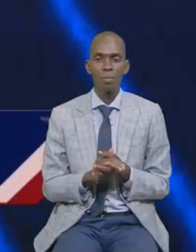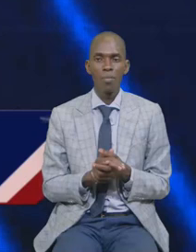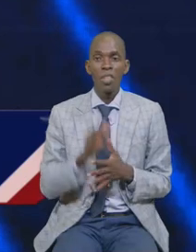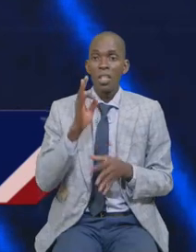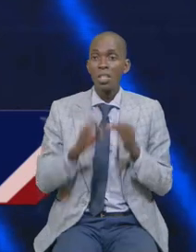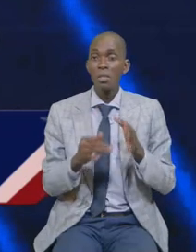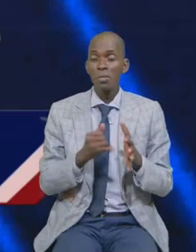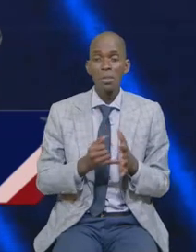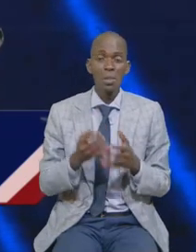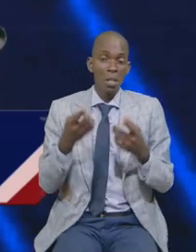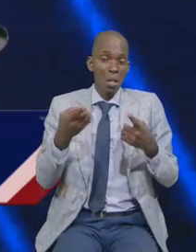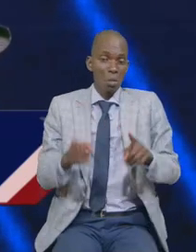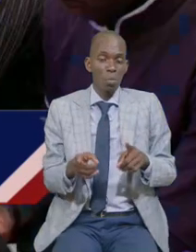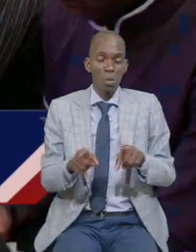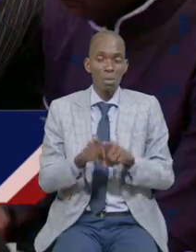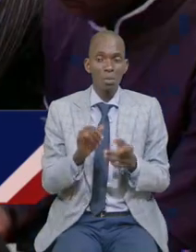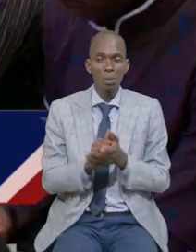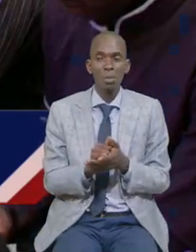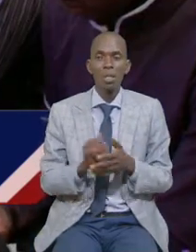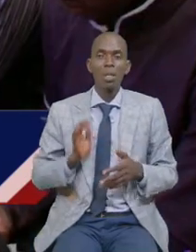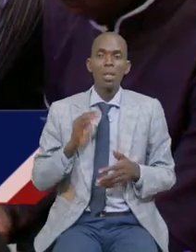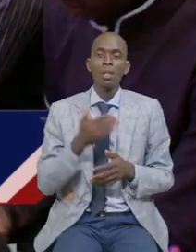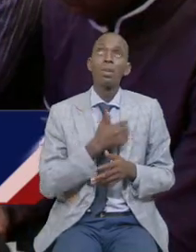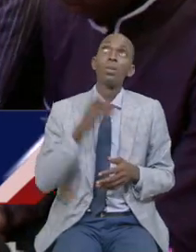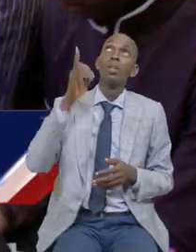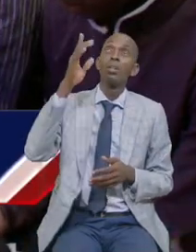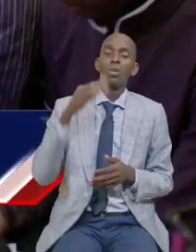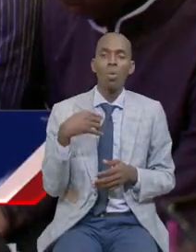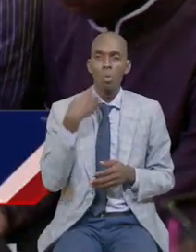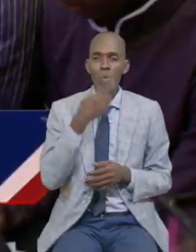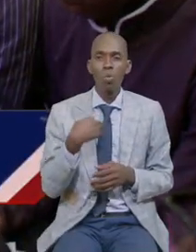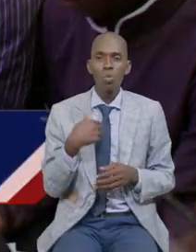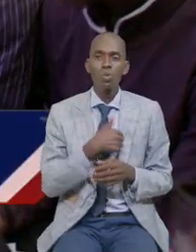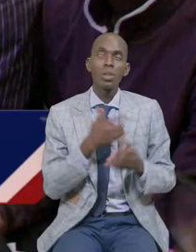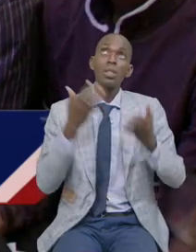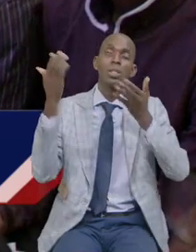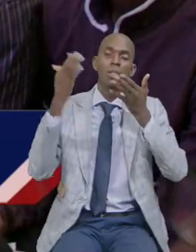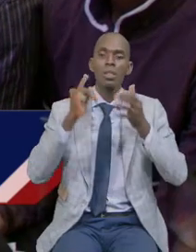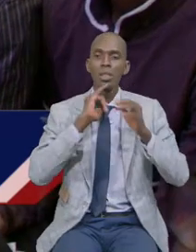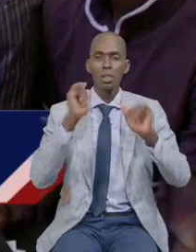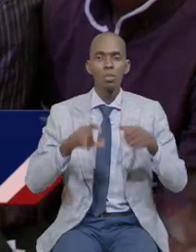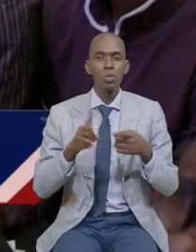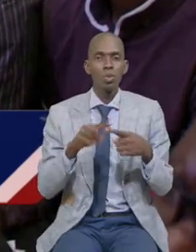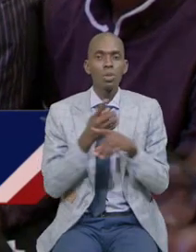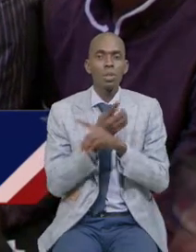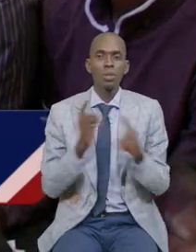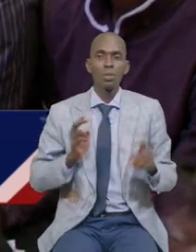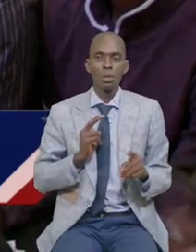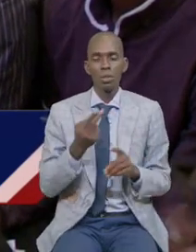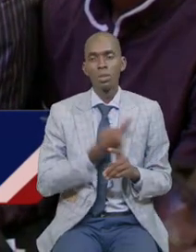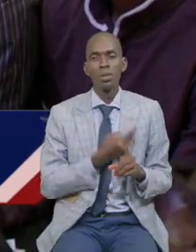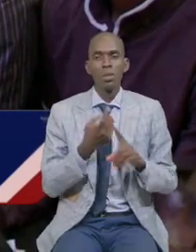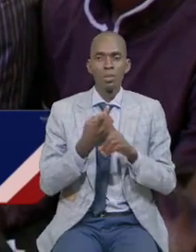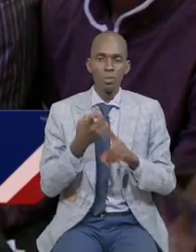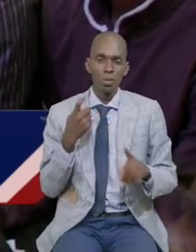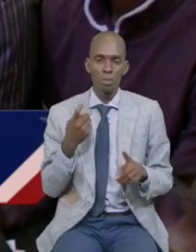so, our God, whom we serve, is able to deliver us